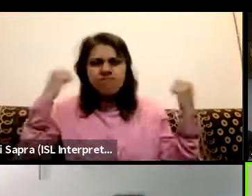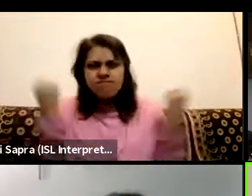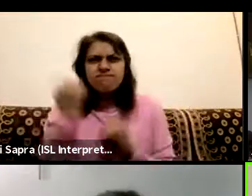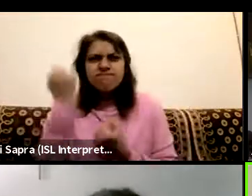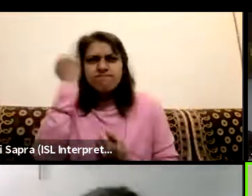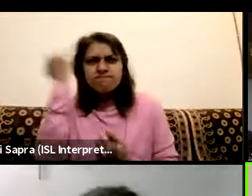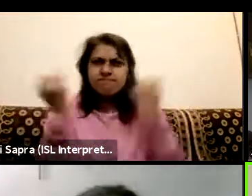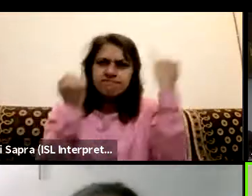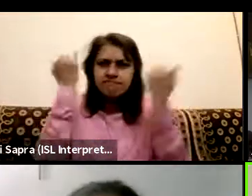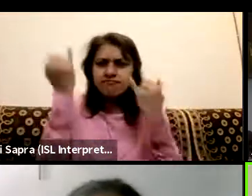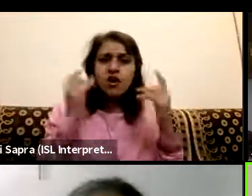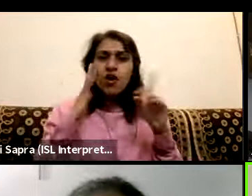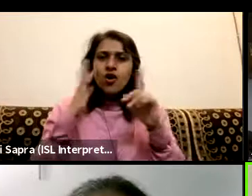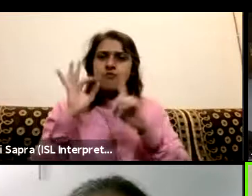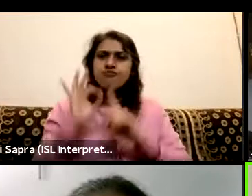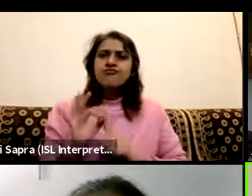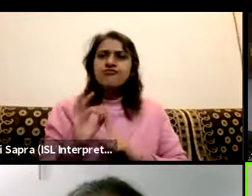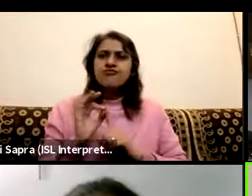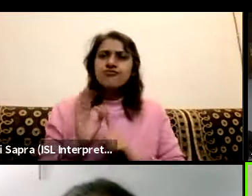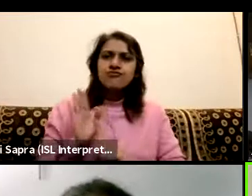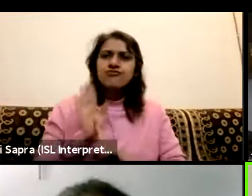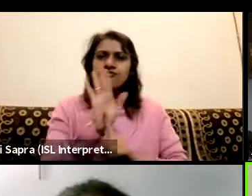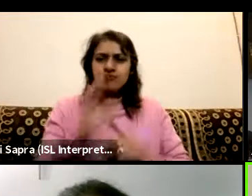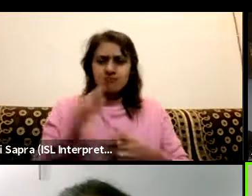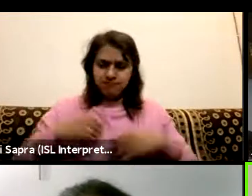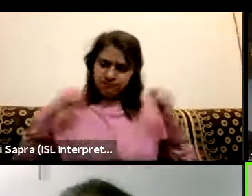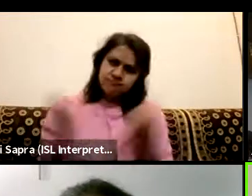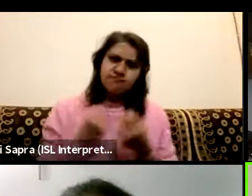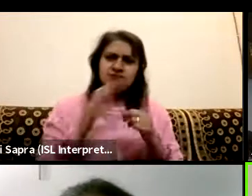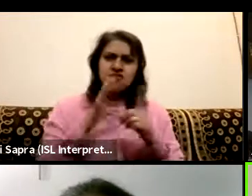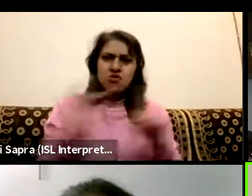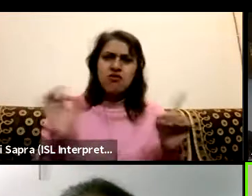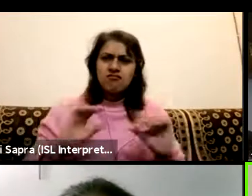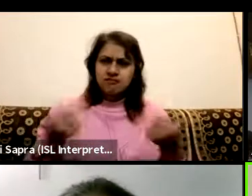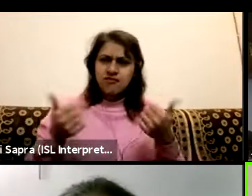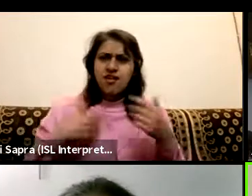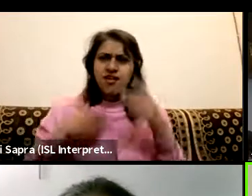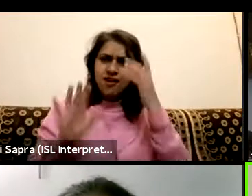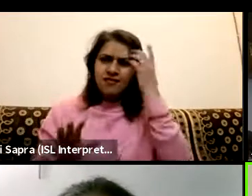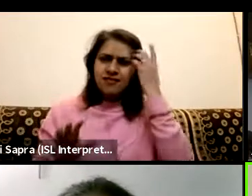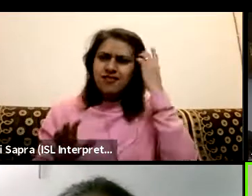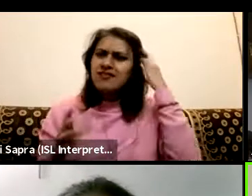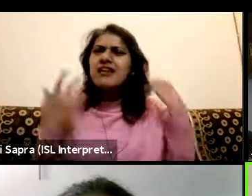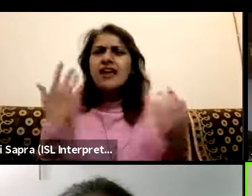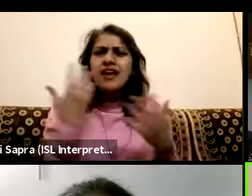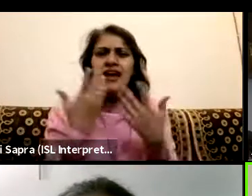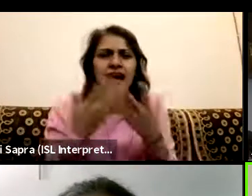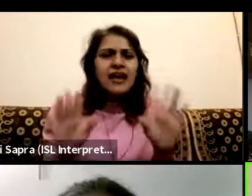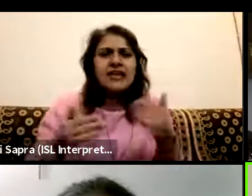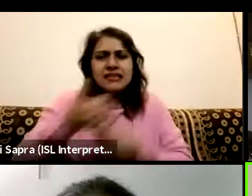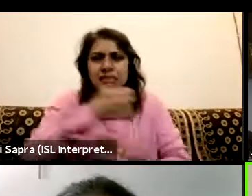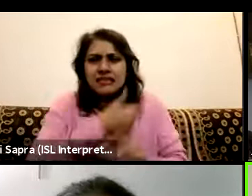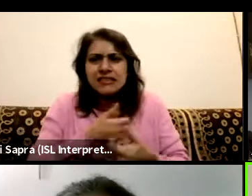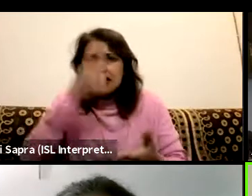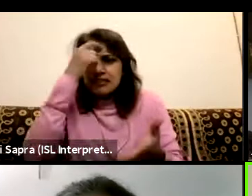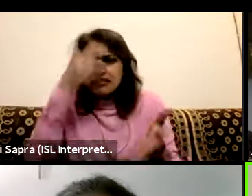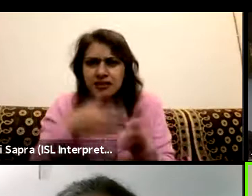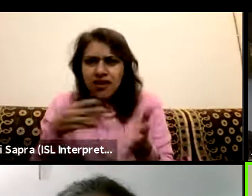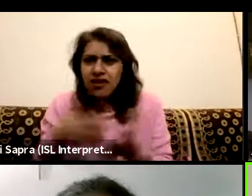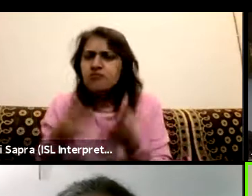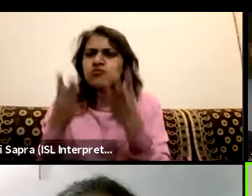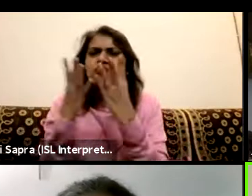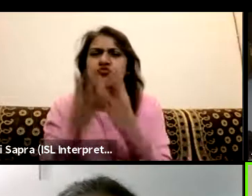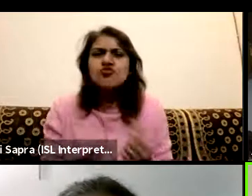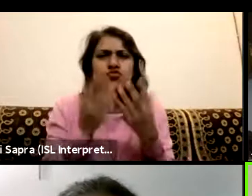we have showcased that we can rise in the face of any such challenge and come out with